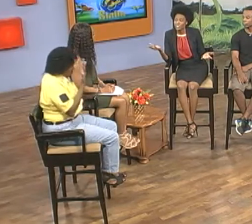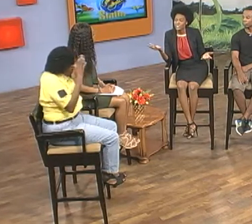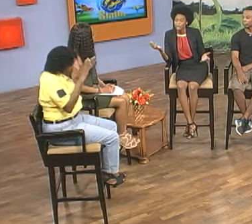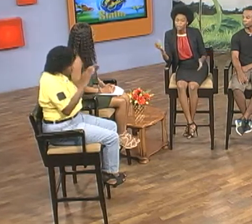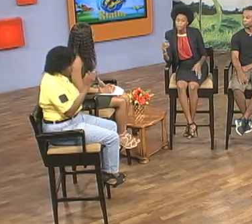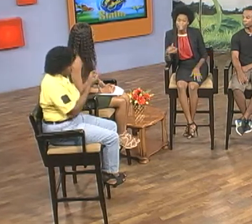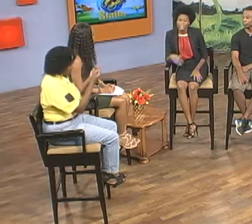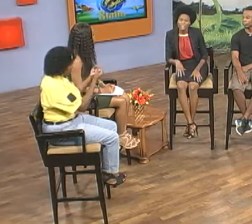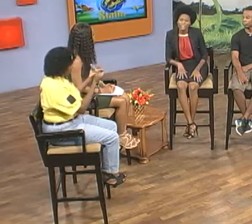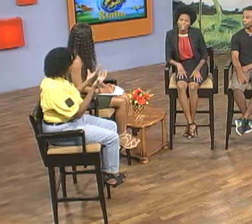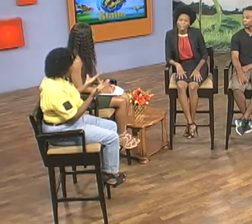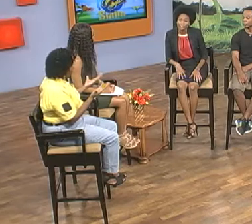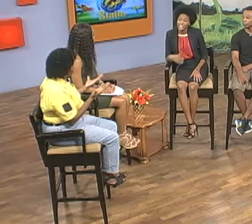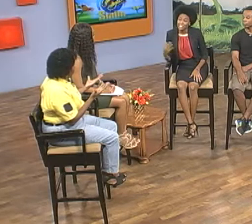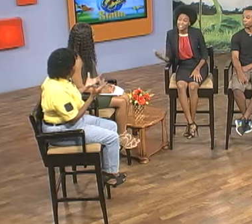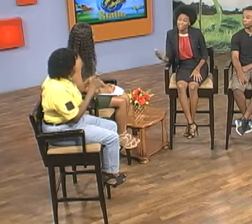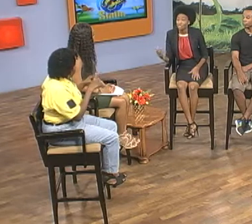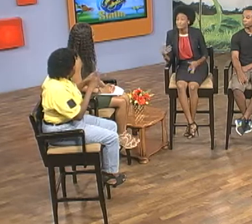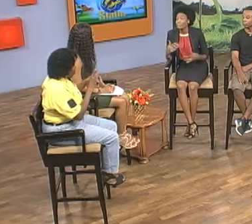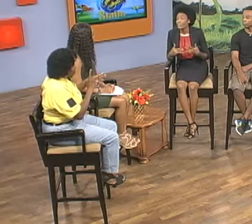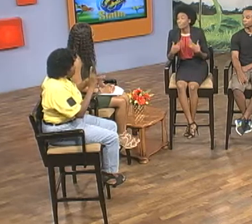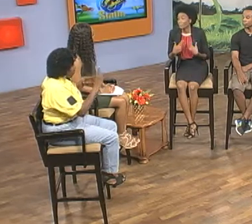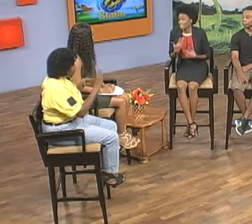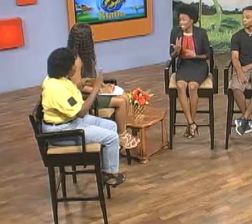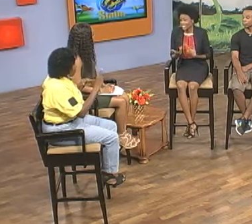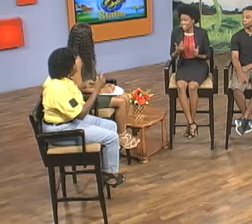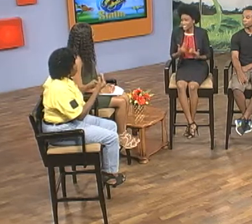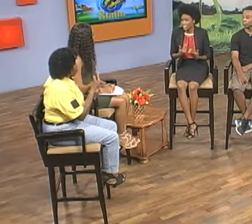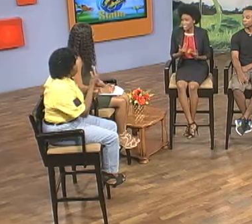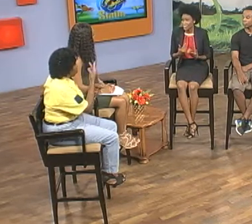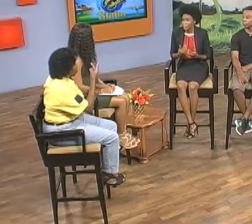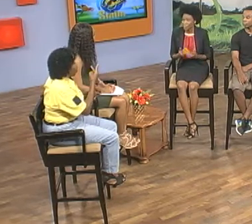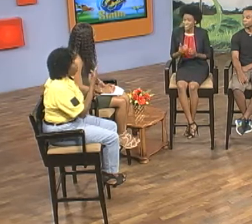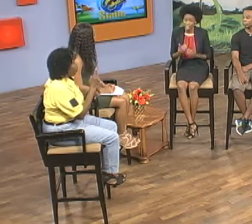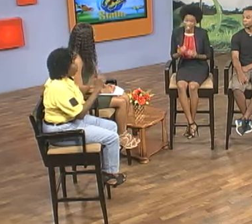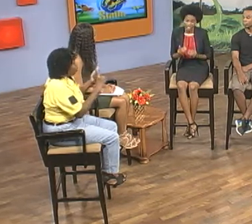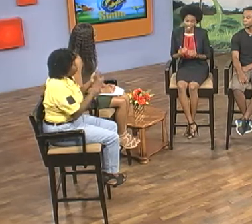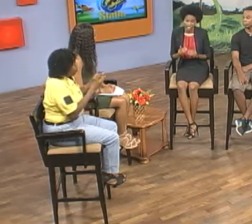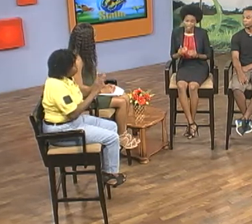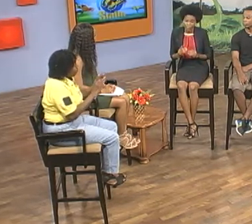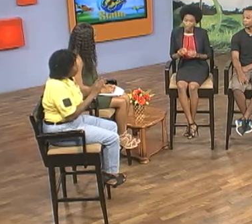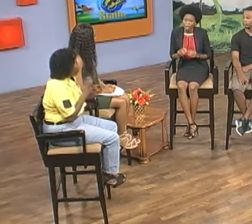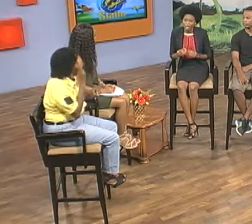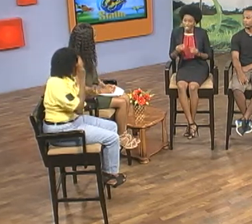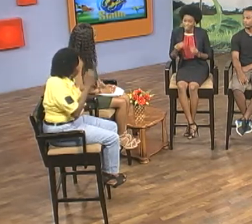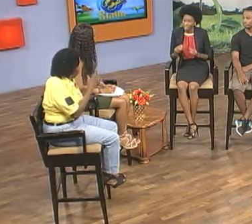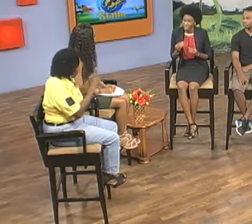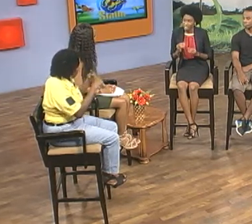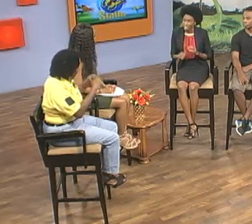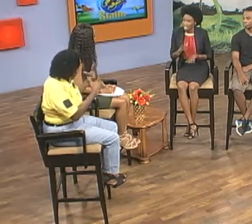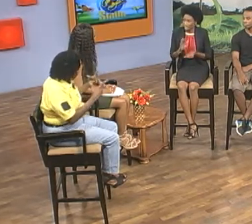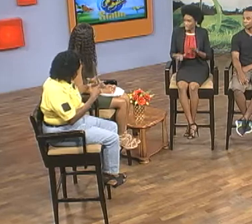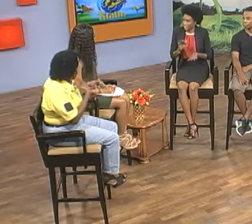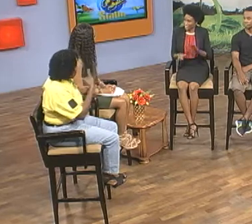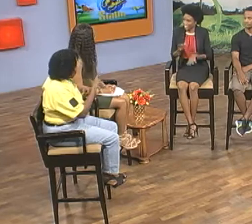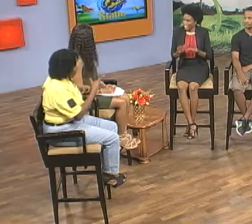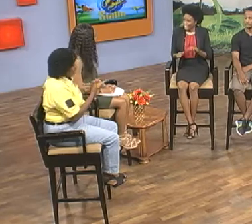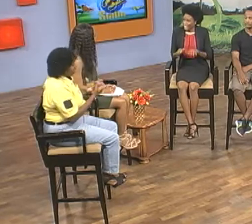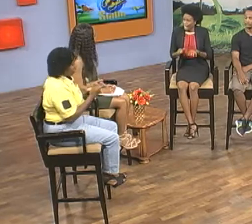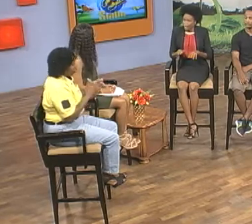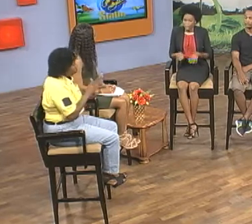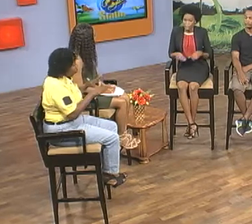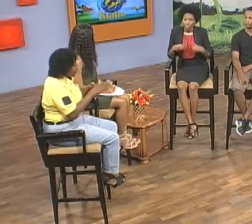language. But what I did was use my own little gestures. So, if I tell her, walk a little bit faster, I would.